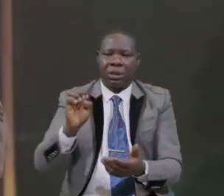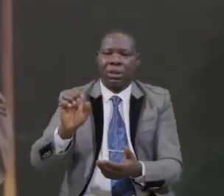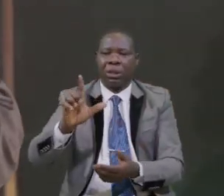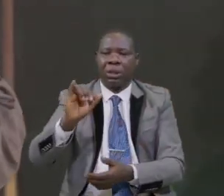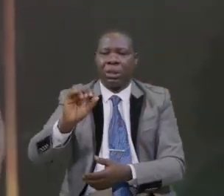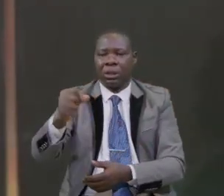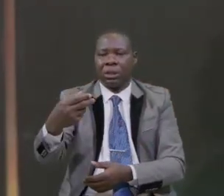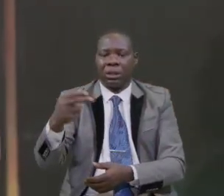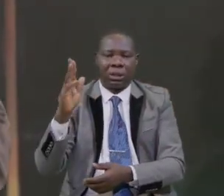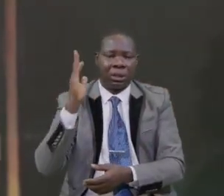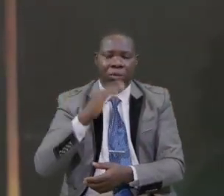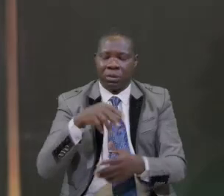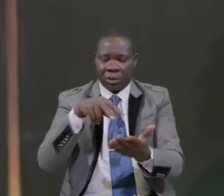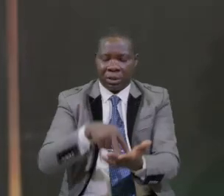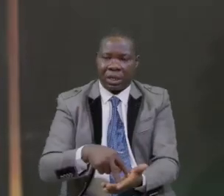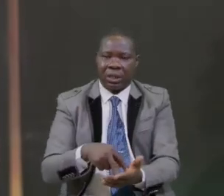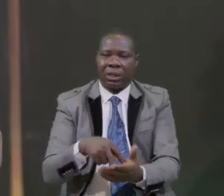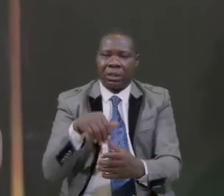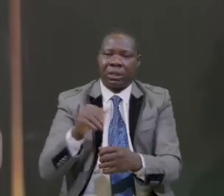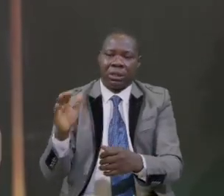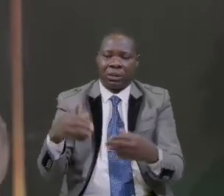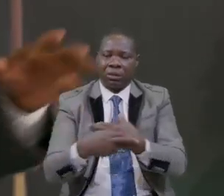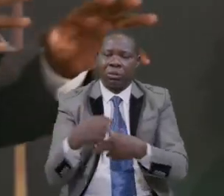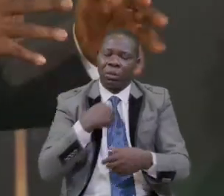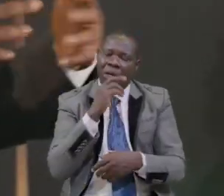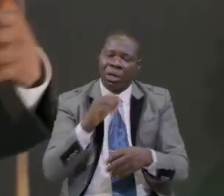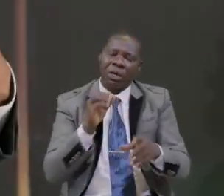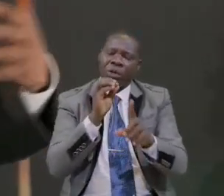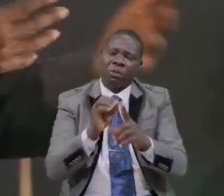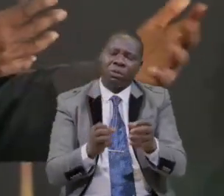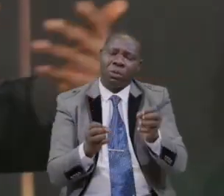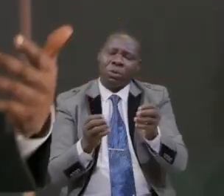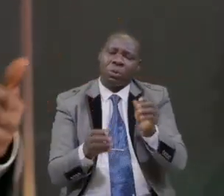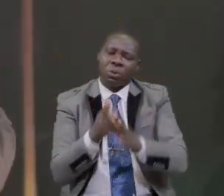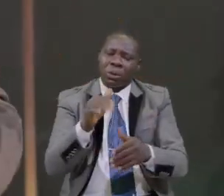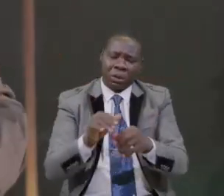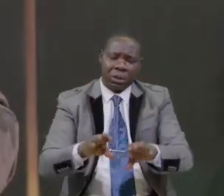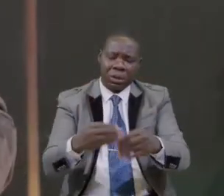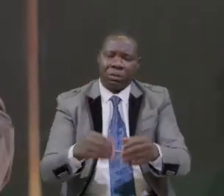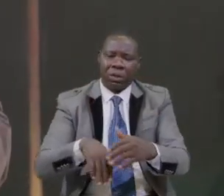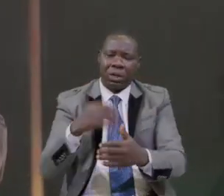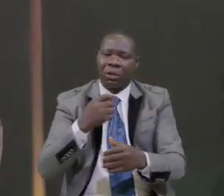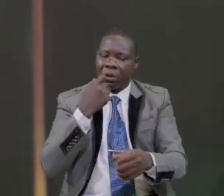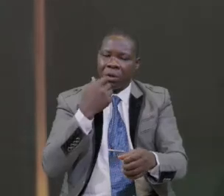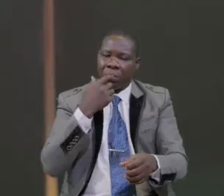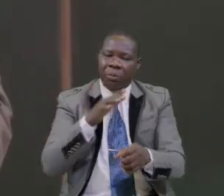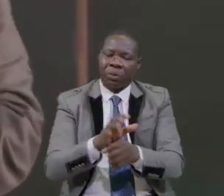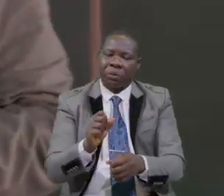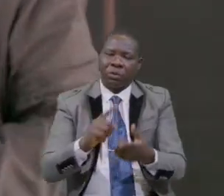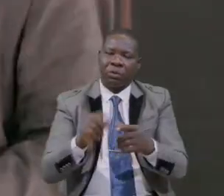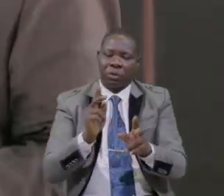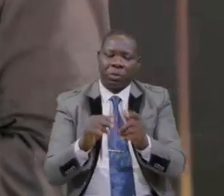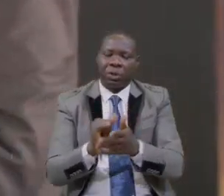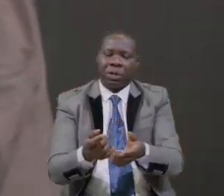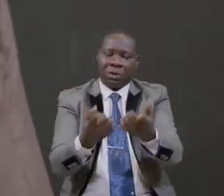We're too quick in giving out some promises to some people that get near to